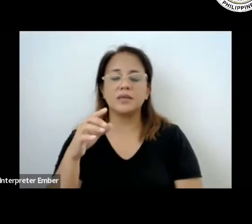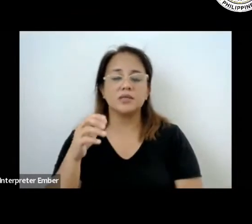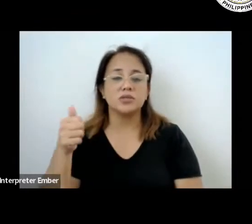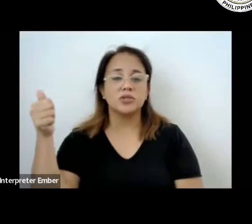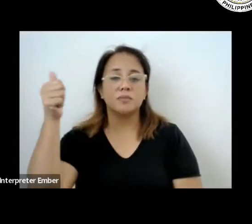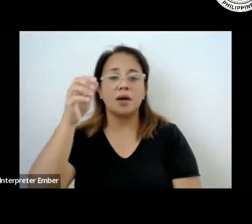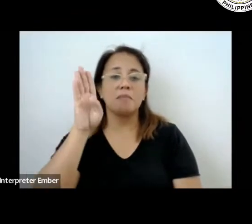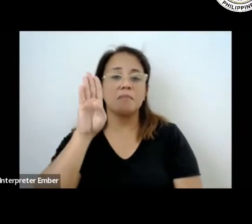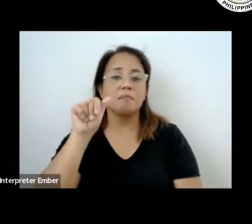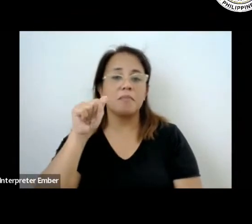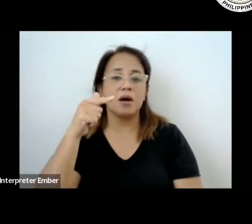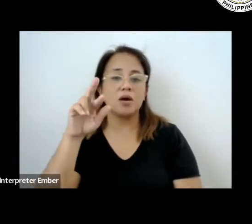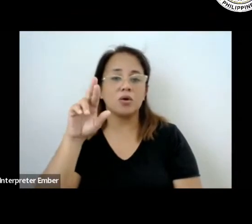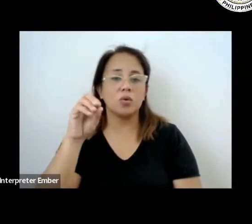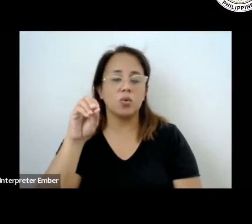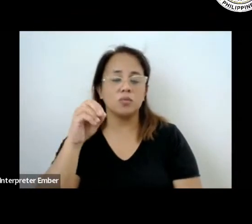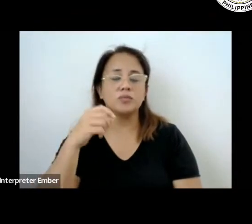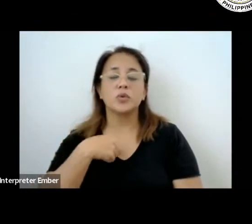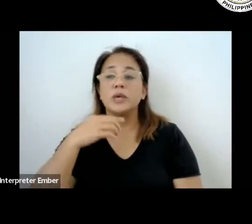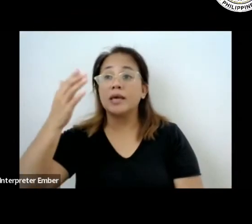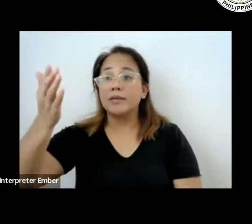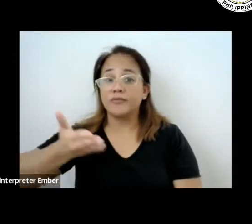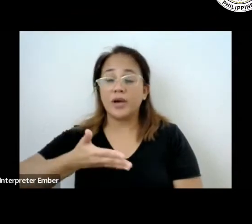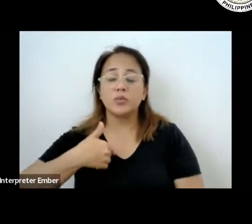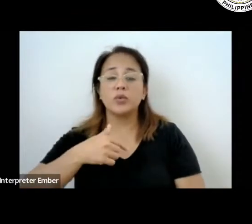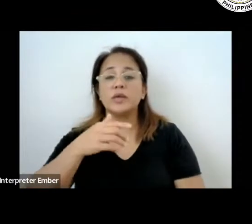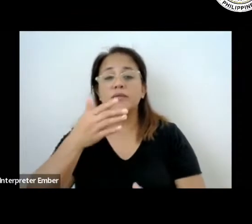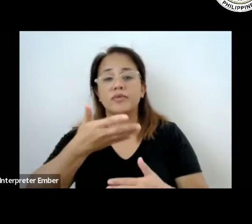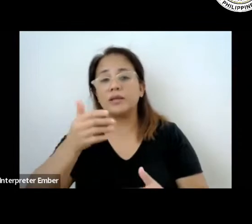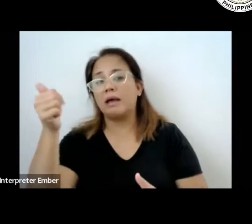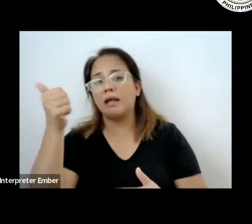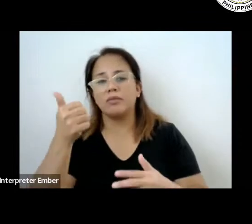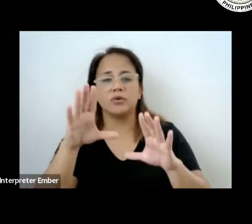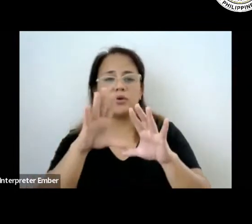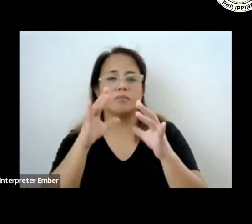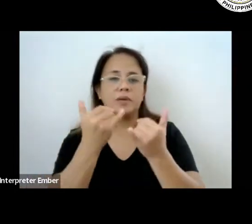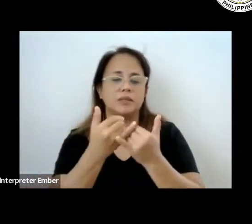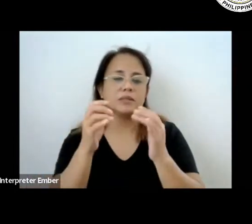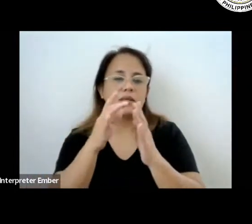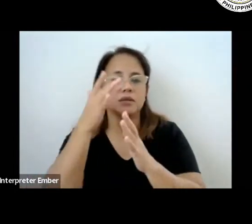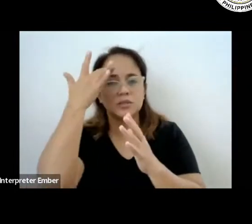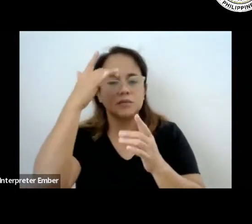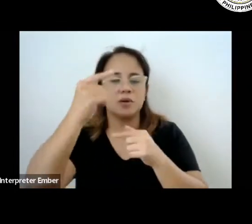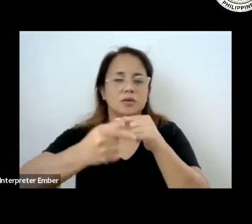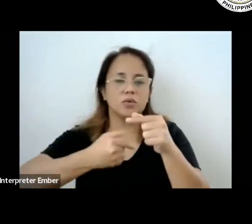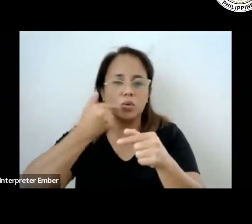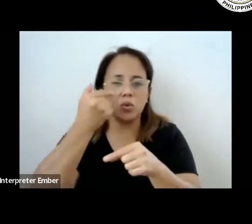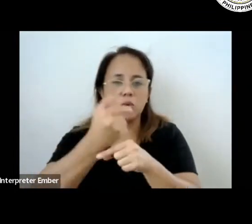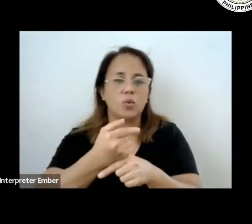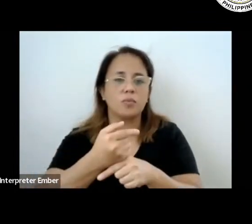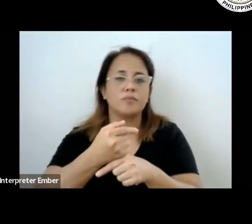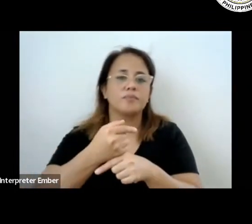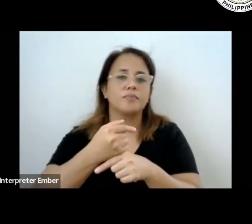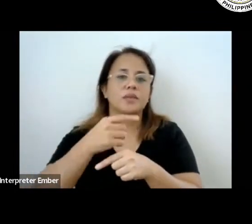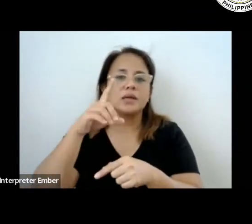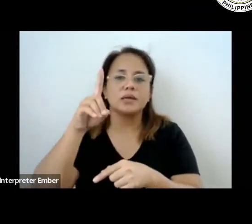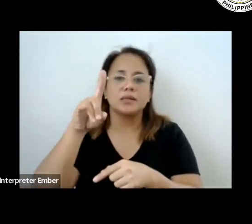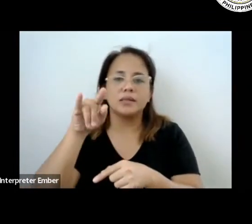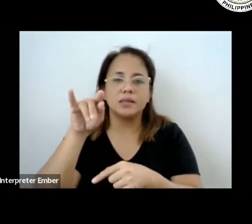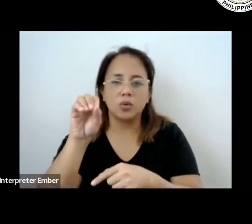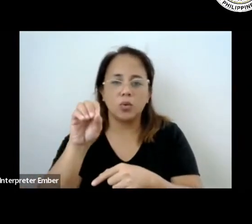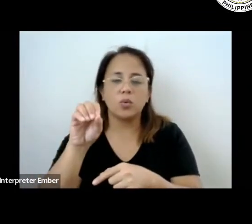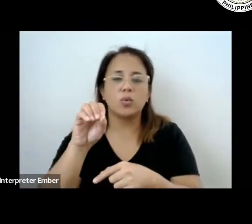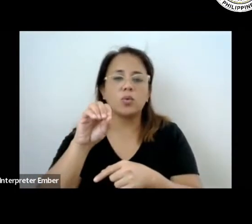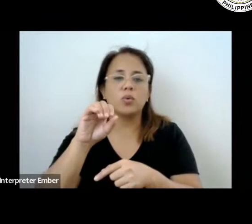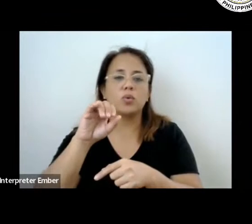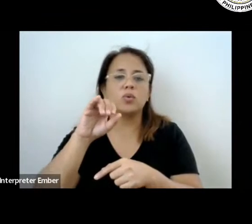when we invite, we also invite the other telcos like Smart, Globe, Dito, Jan,